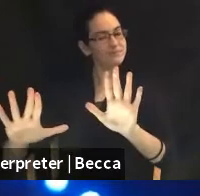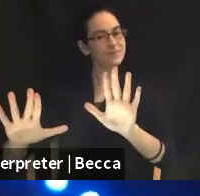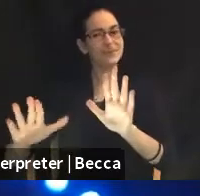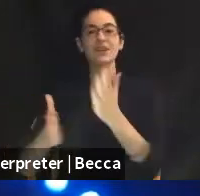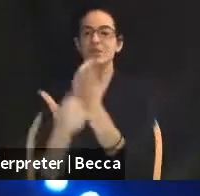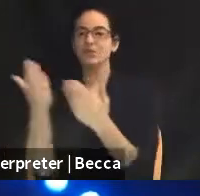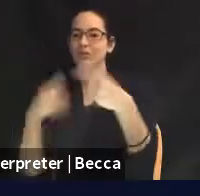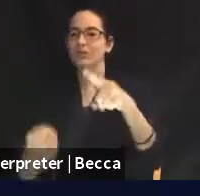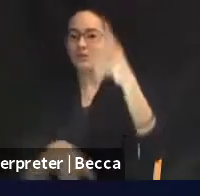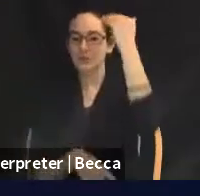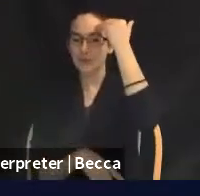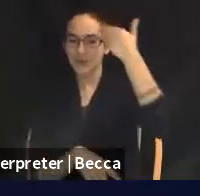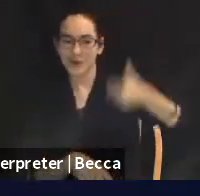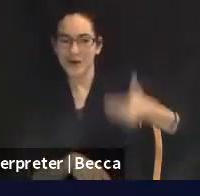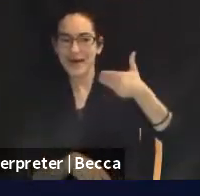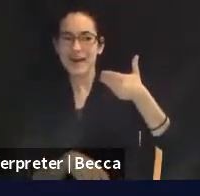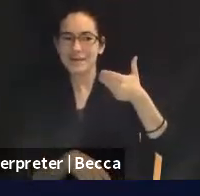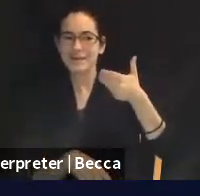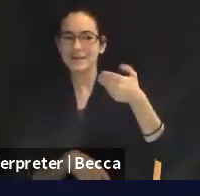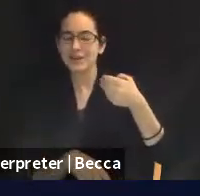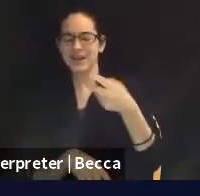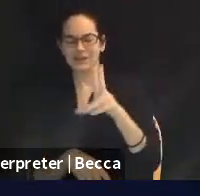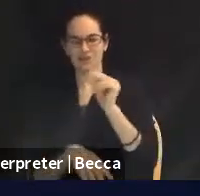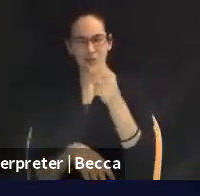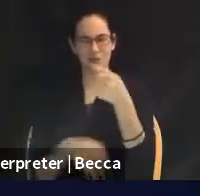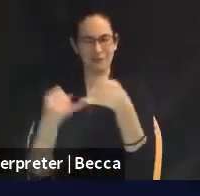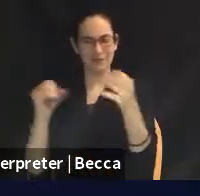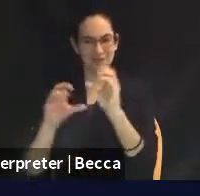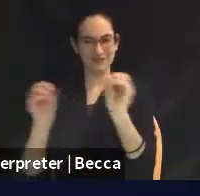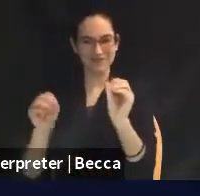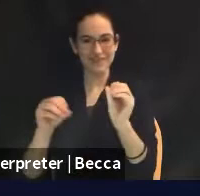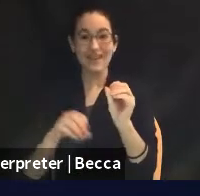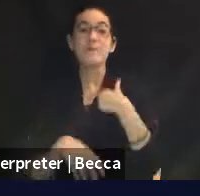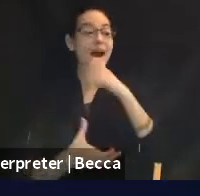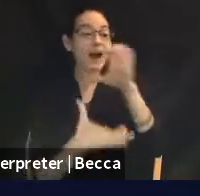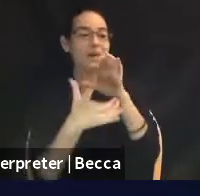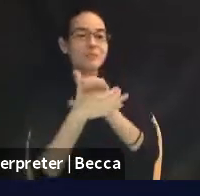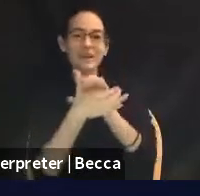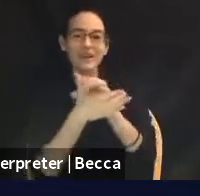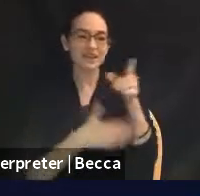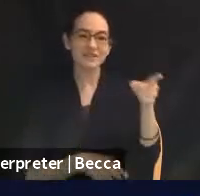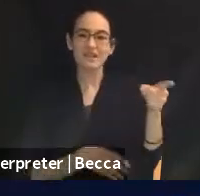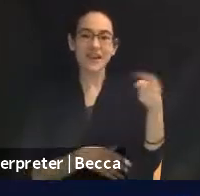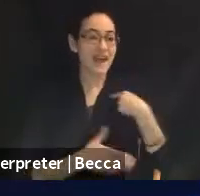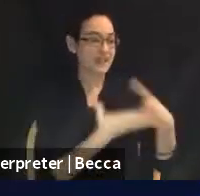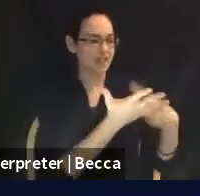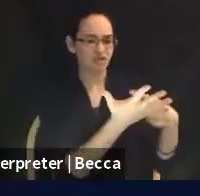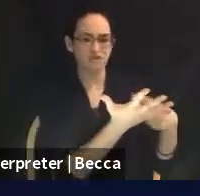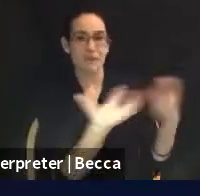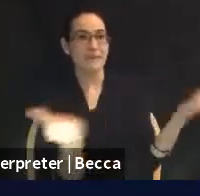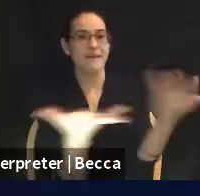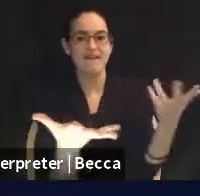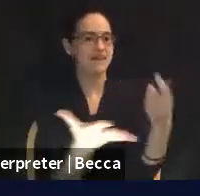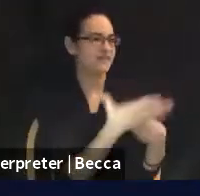are like, no, you don't. Okay, I did have a boundary. Then I married Libby, and Libby's family has no, they just talk about everything. They talk about money